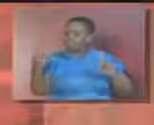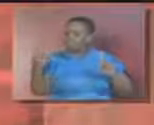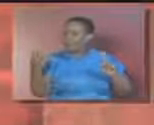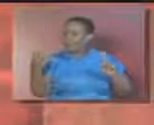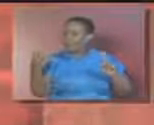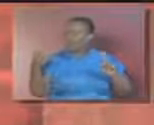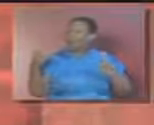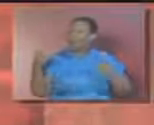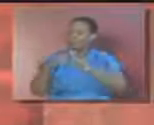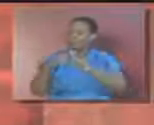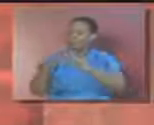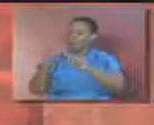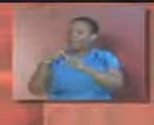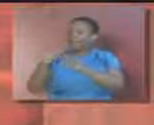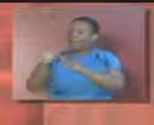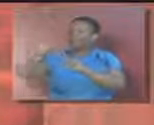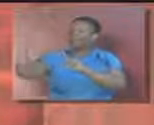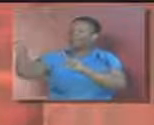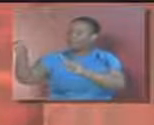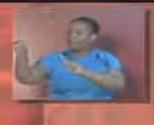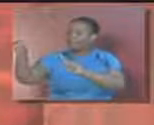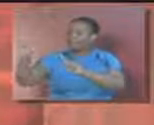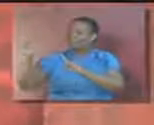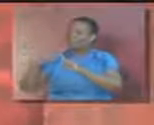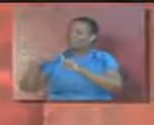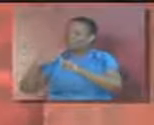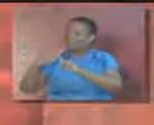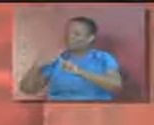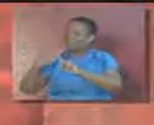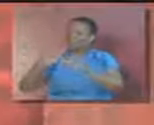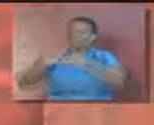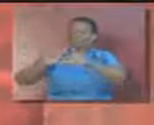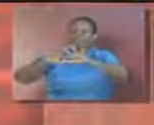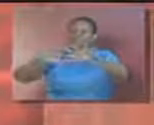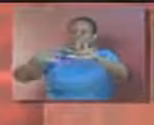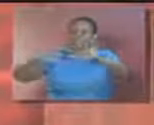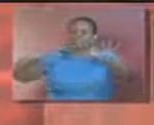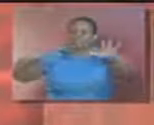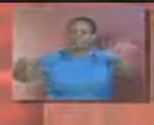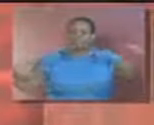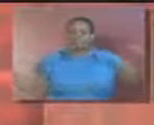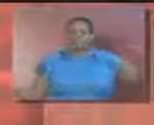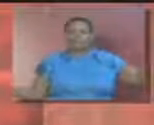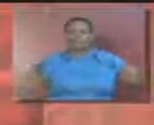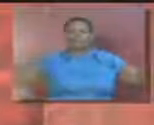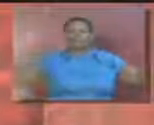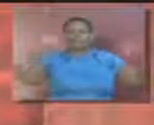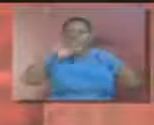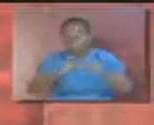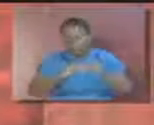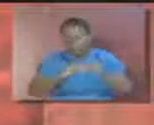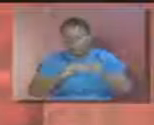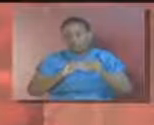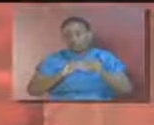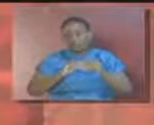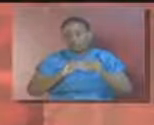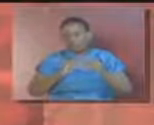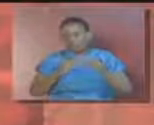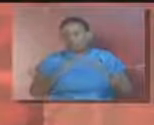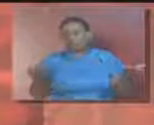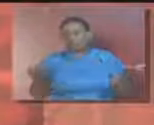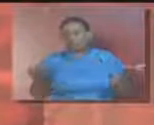seeing now would be, to some extent, the consequence of the previous levels of